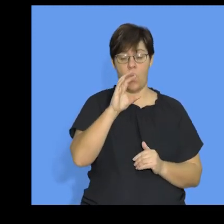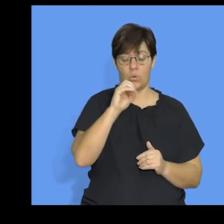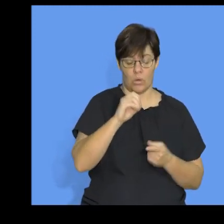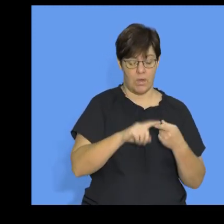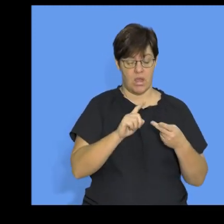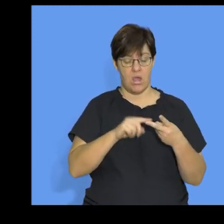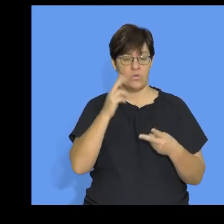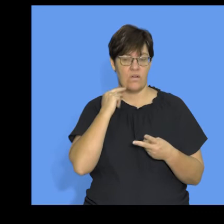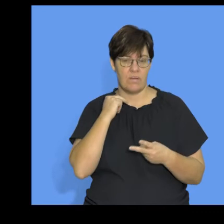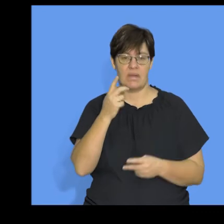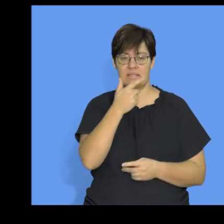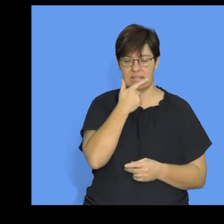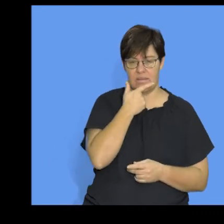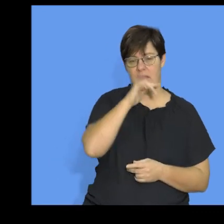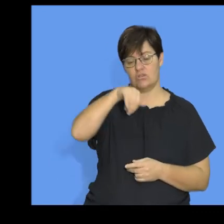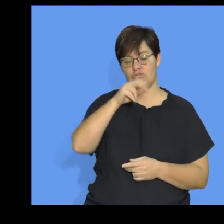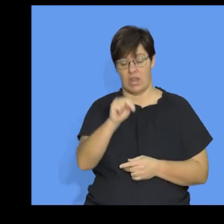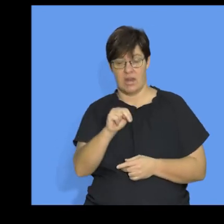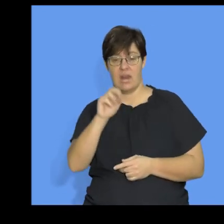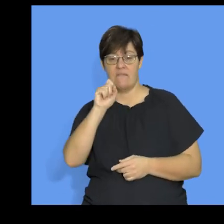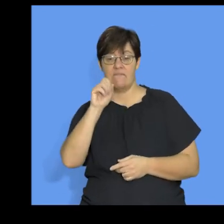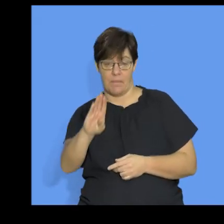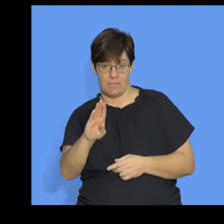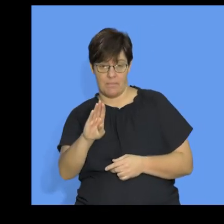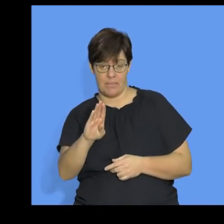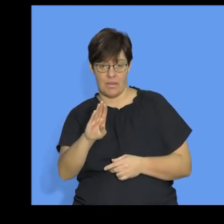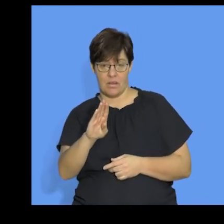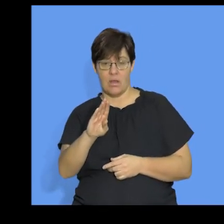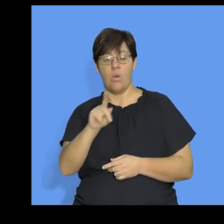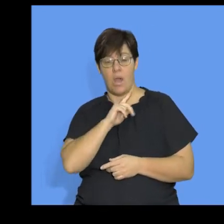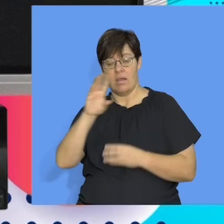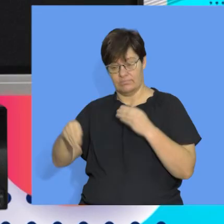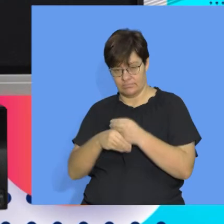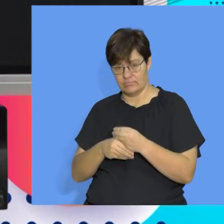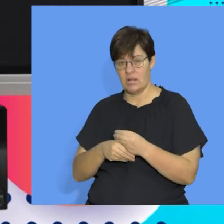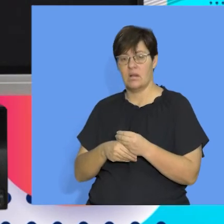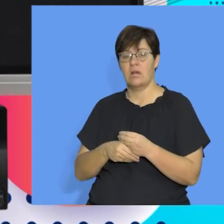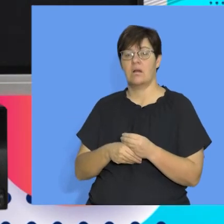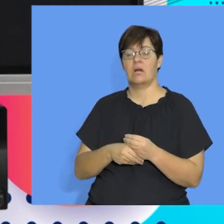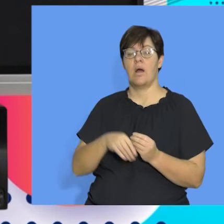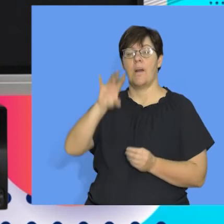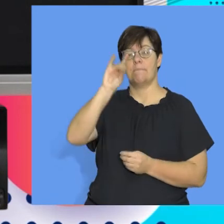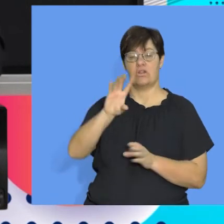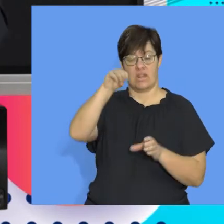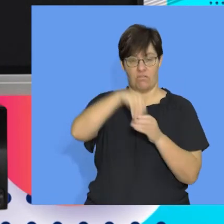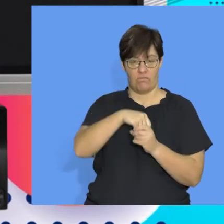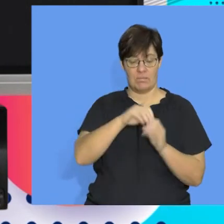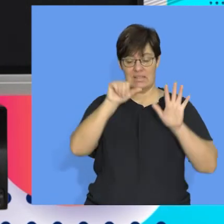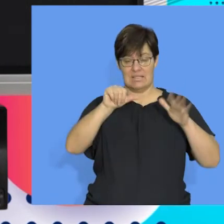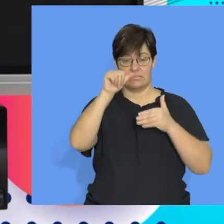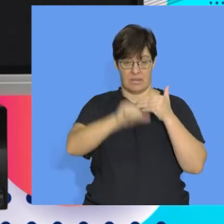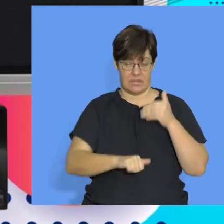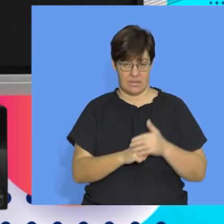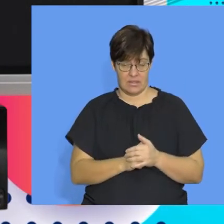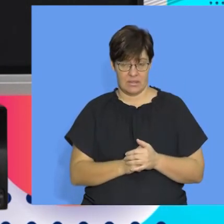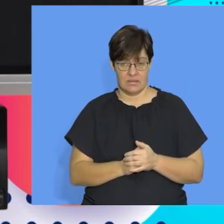November, December, January, February, including March, because you've got the rent for March in there as well. So it's 6 months, right? So step number